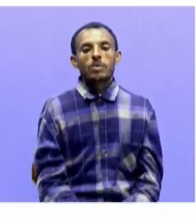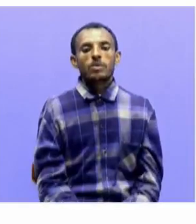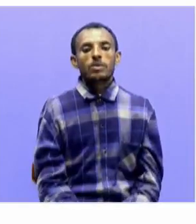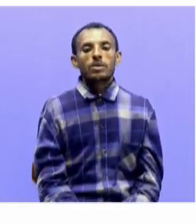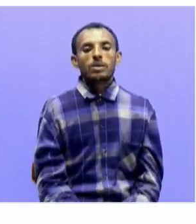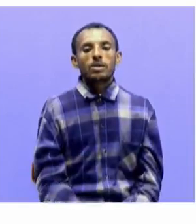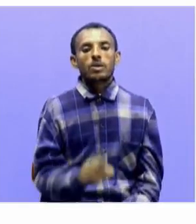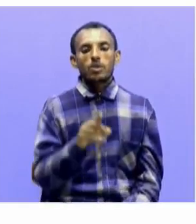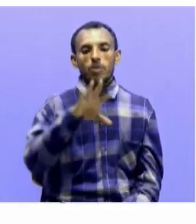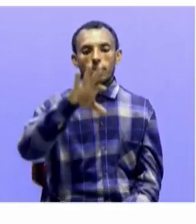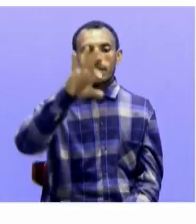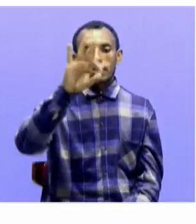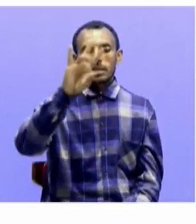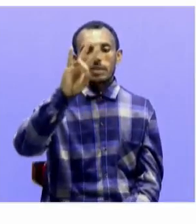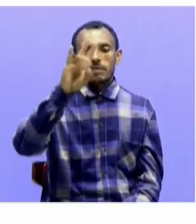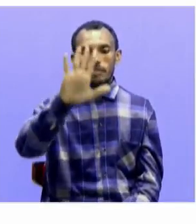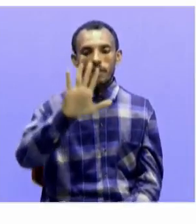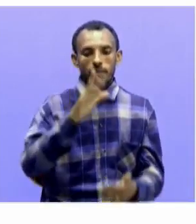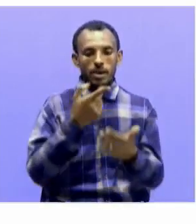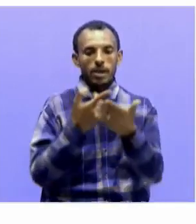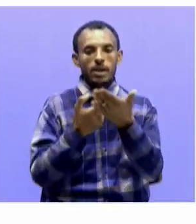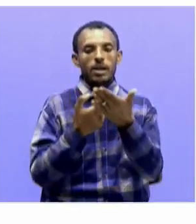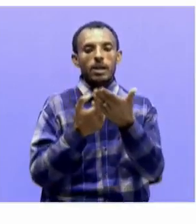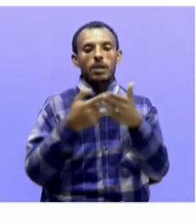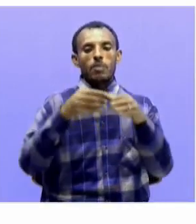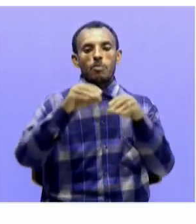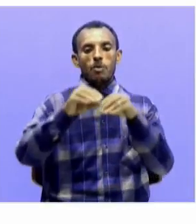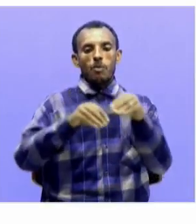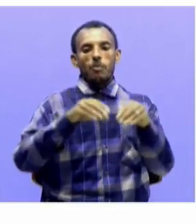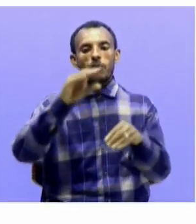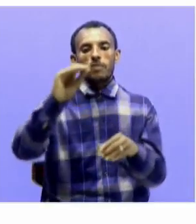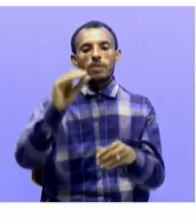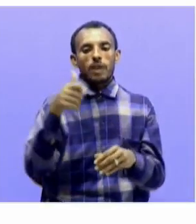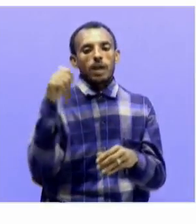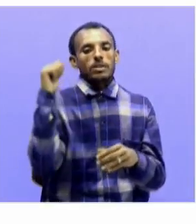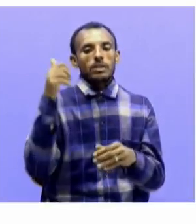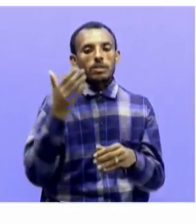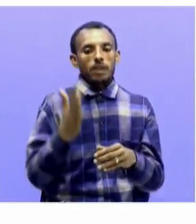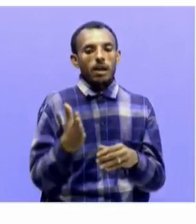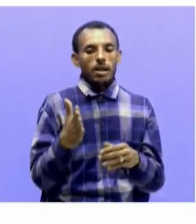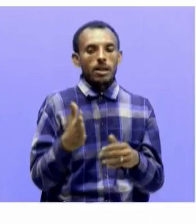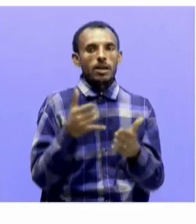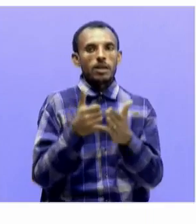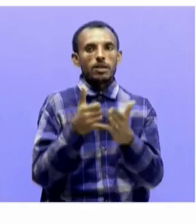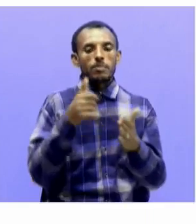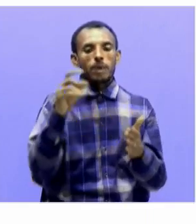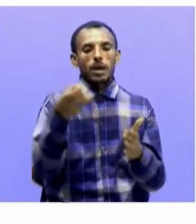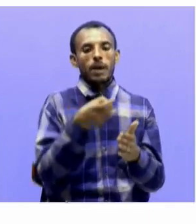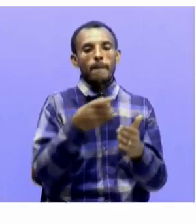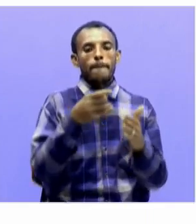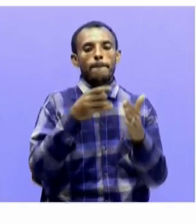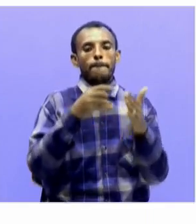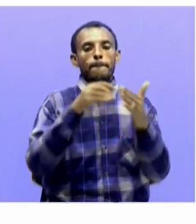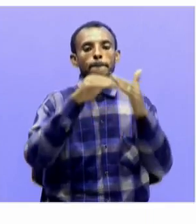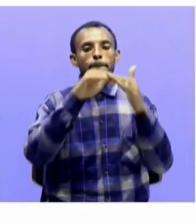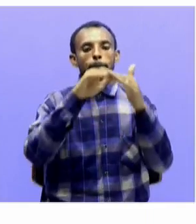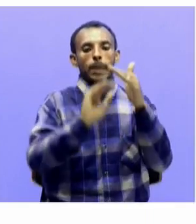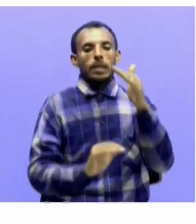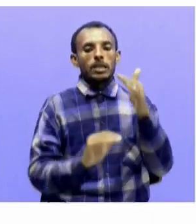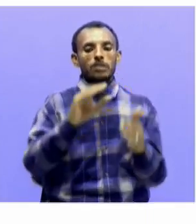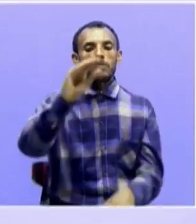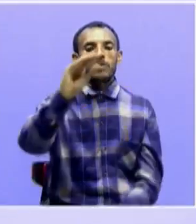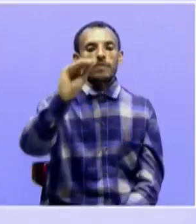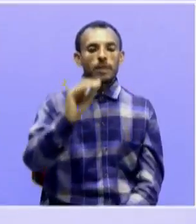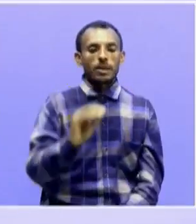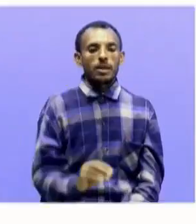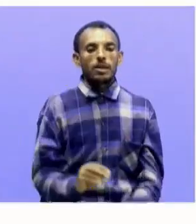you have 75 here, and move 50 to the other side, it becomes minus 50.